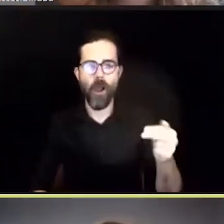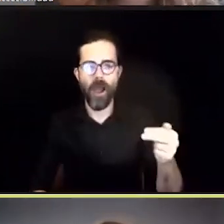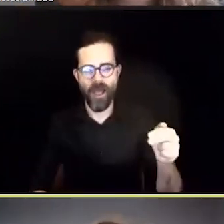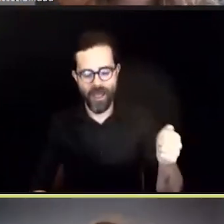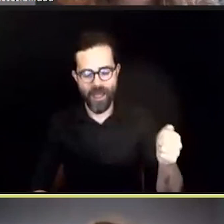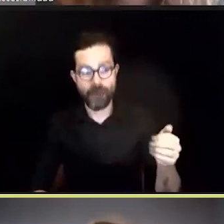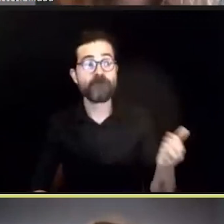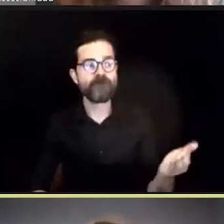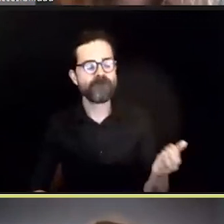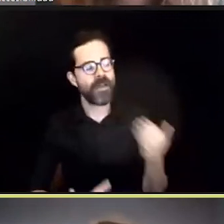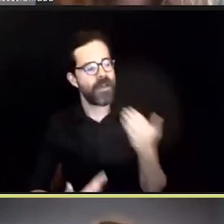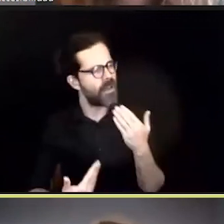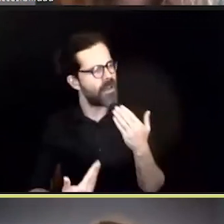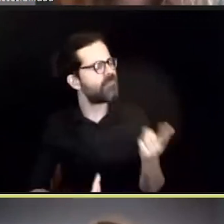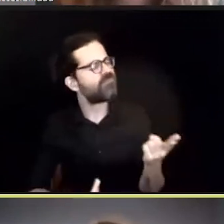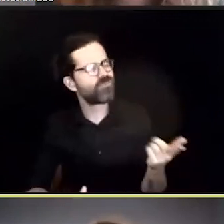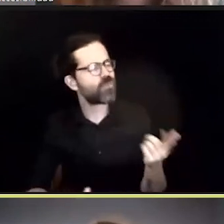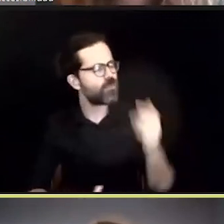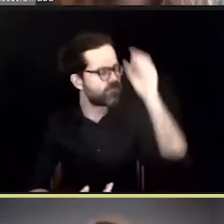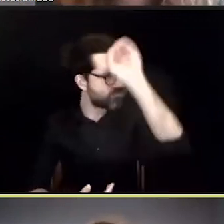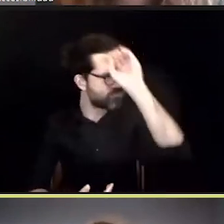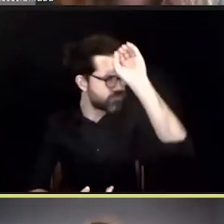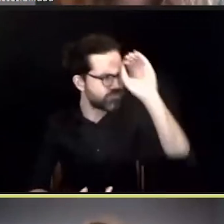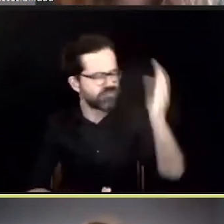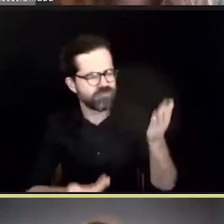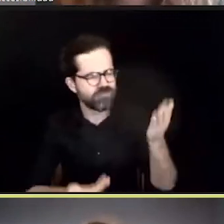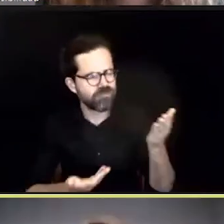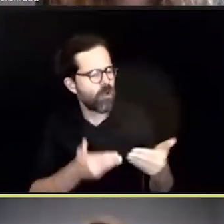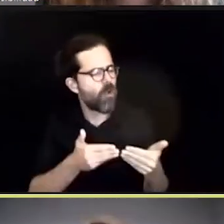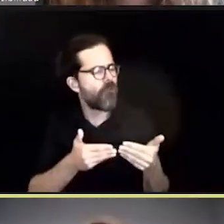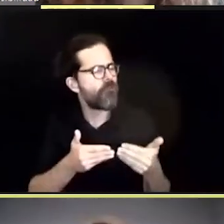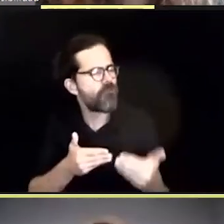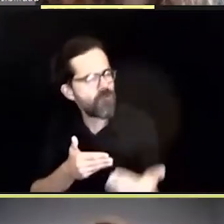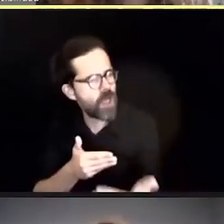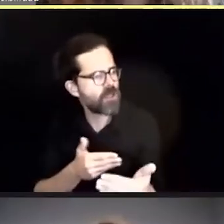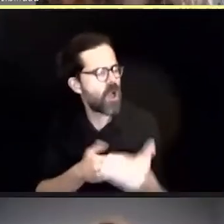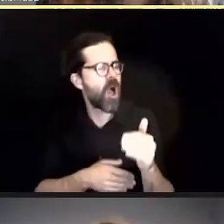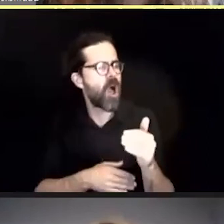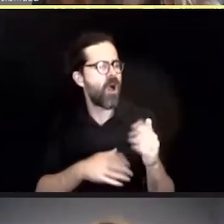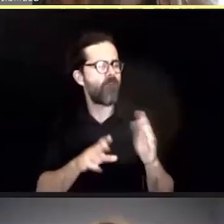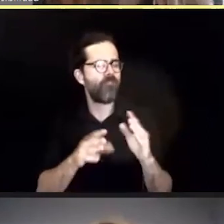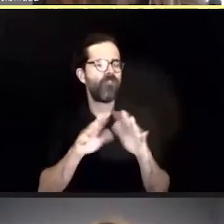is the future of Telecare based on your research and what you've been doing?